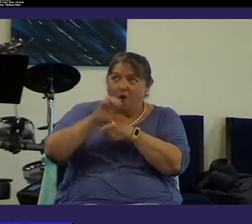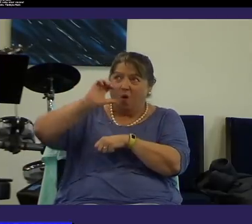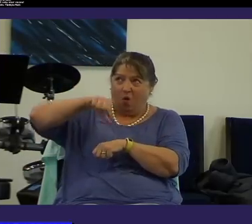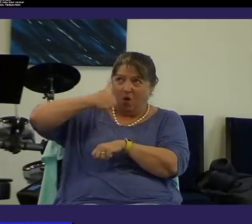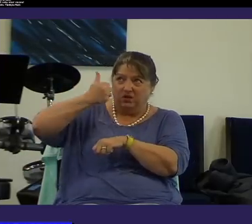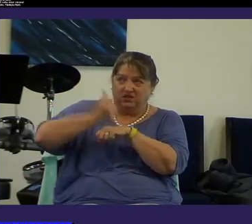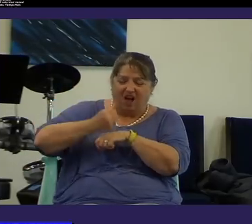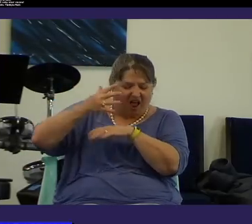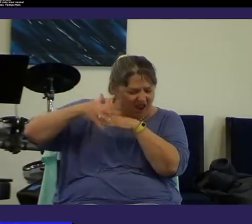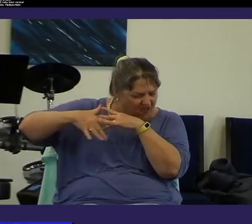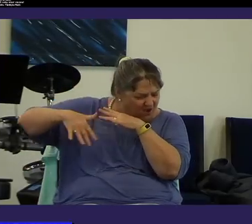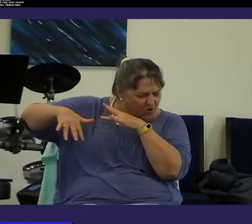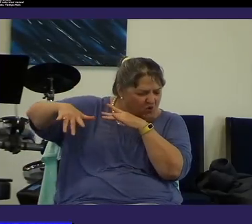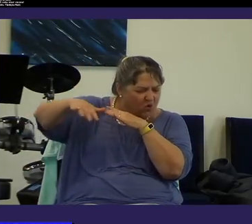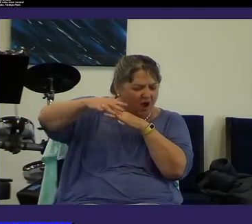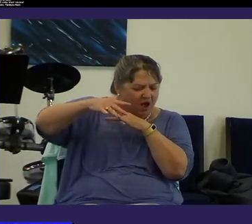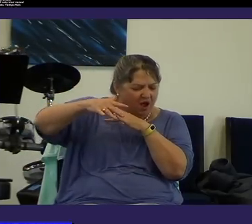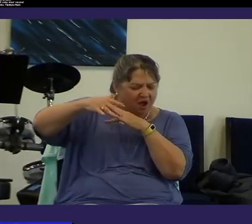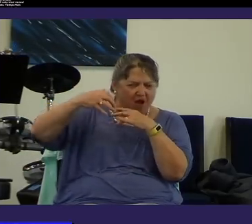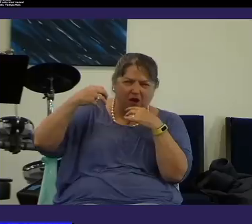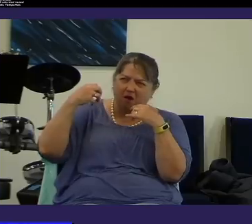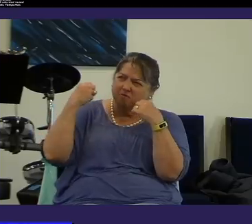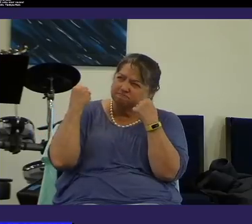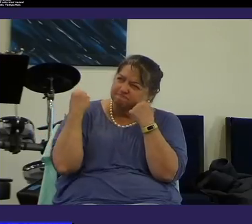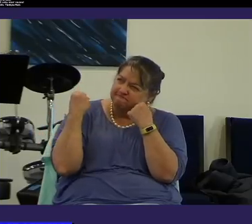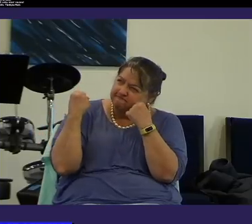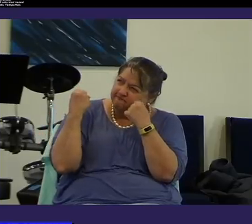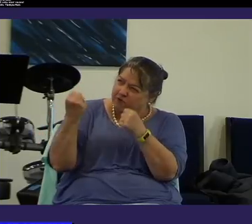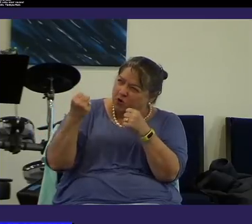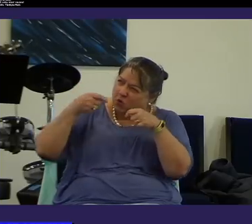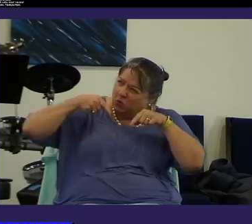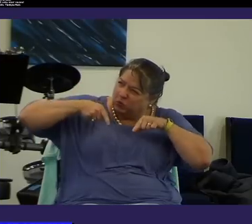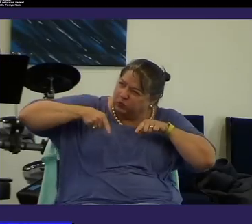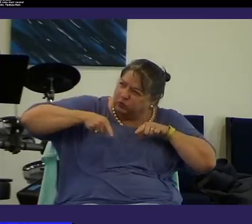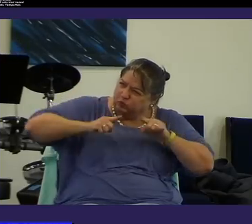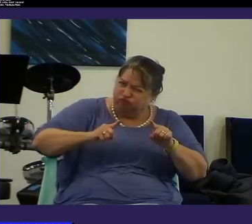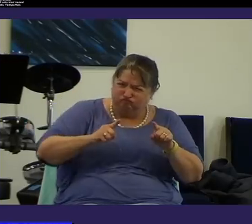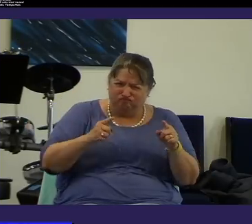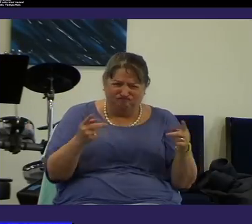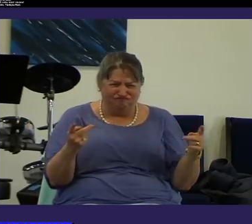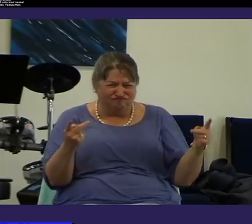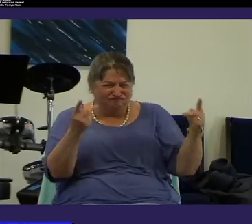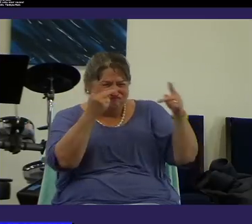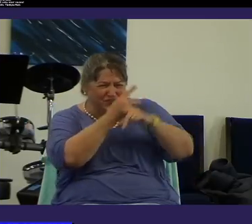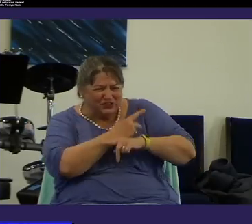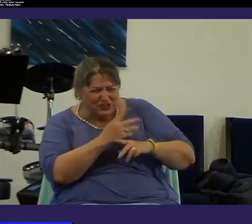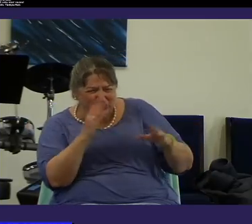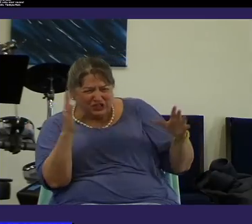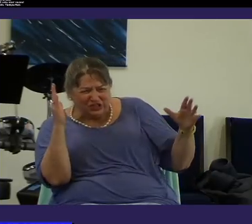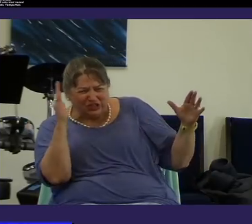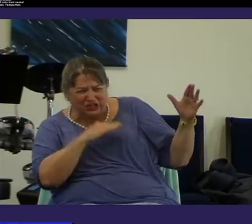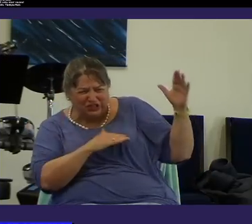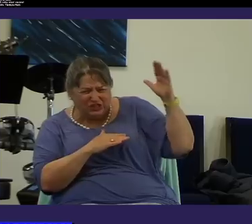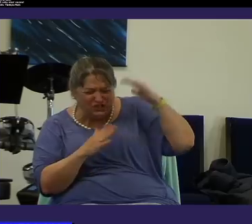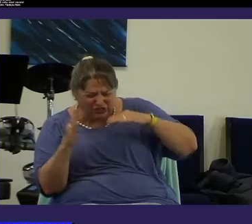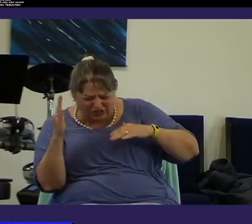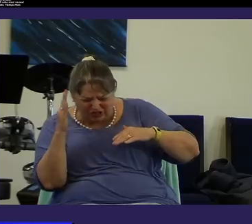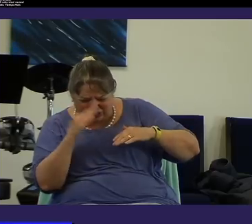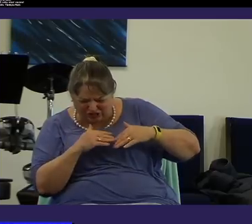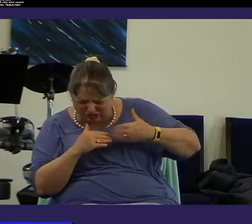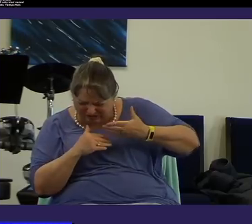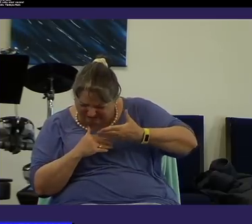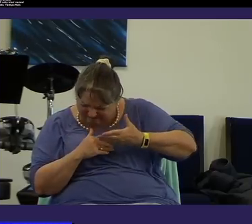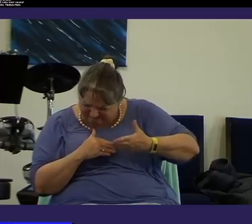cornerstone, this solid ground, firm through the fiercest drought